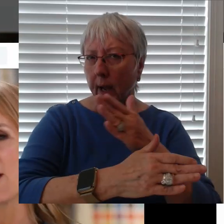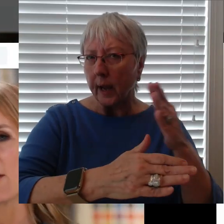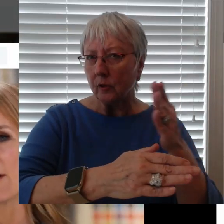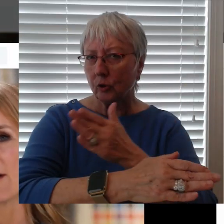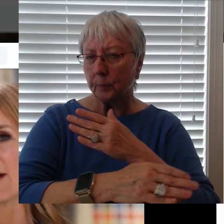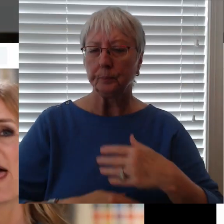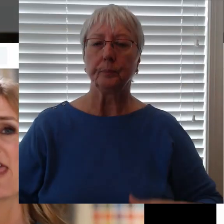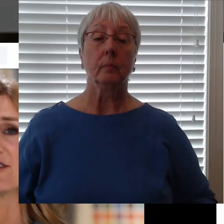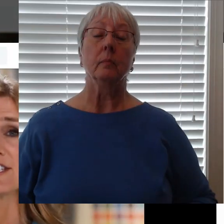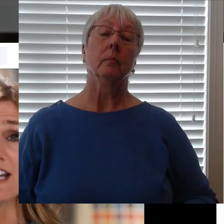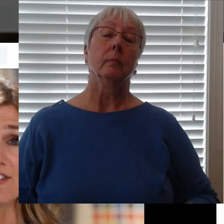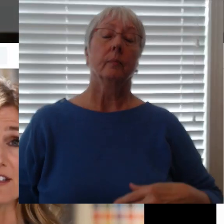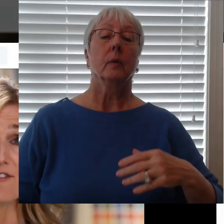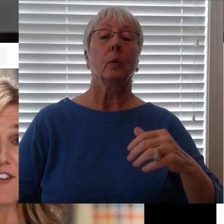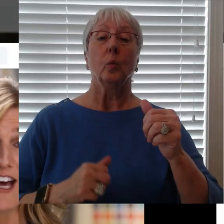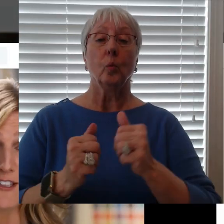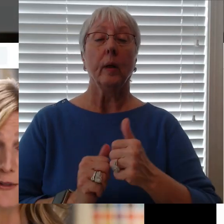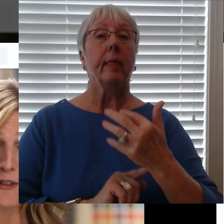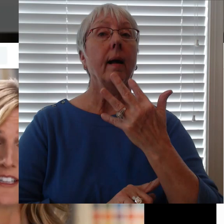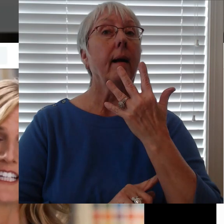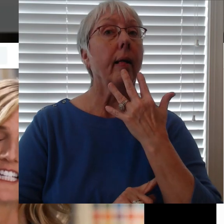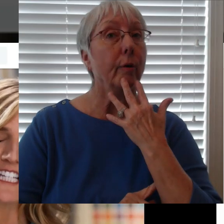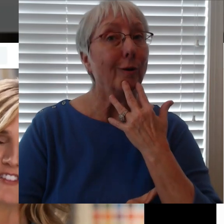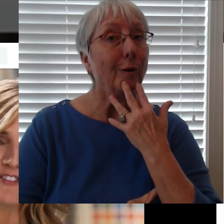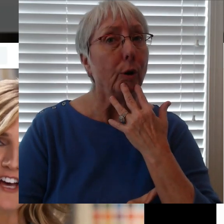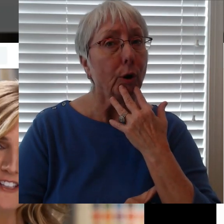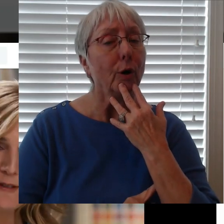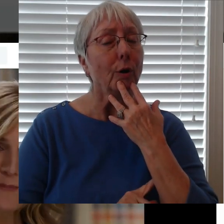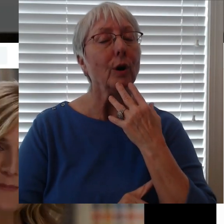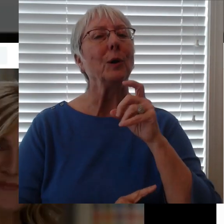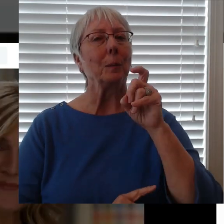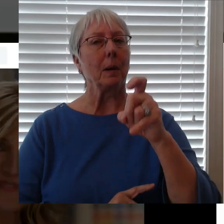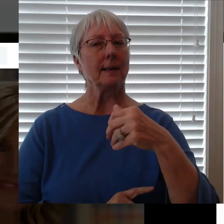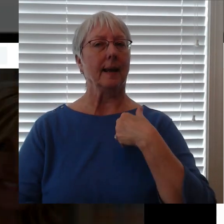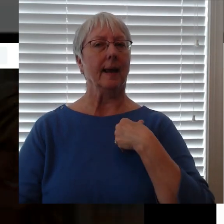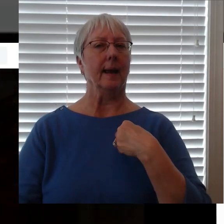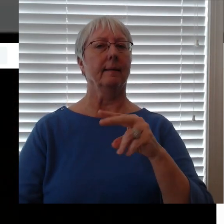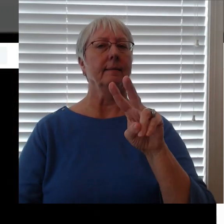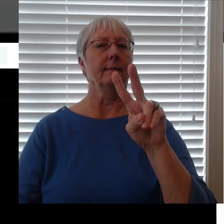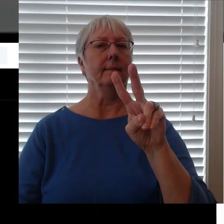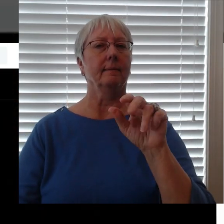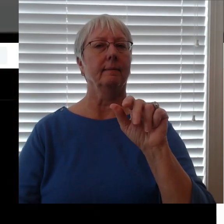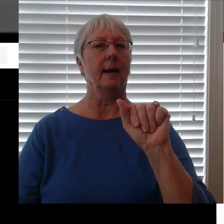comes to color, there's definitely value to having value.